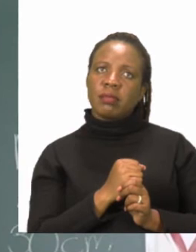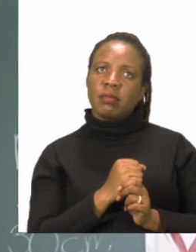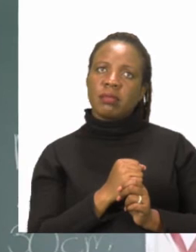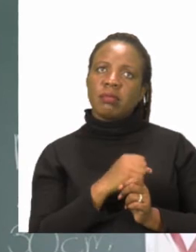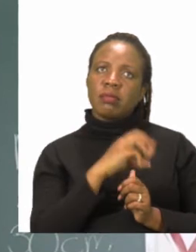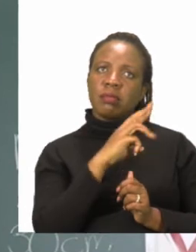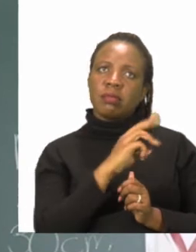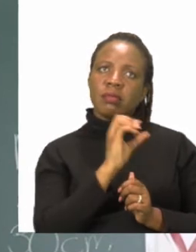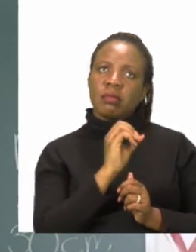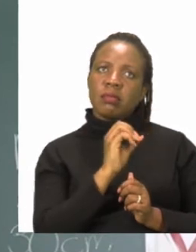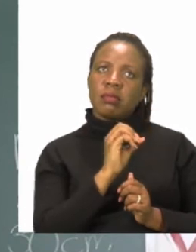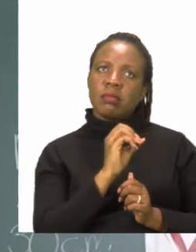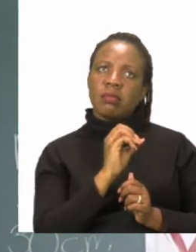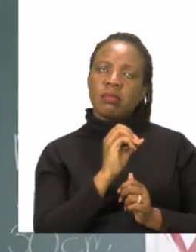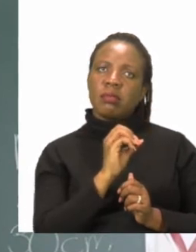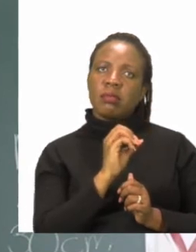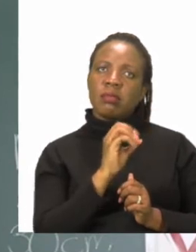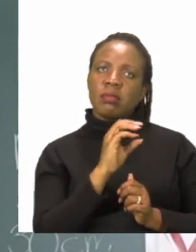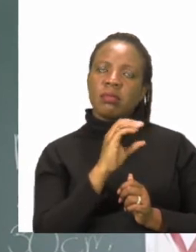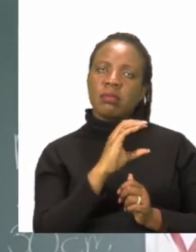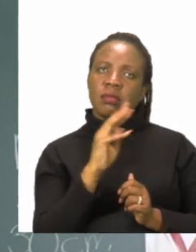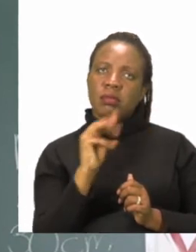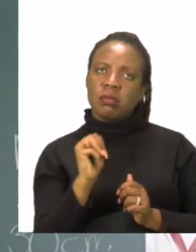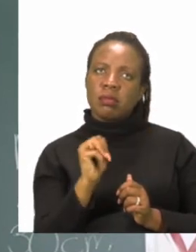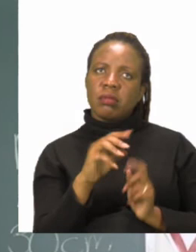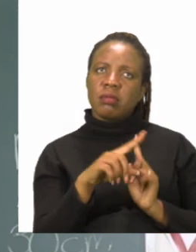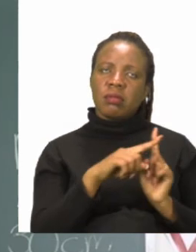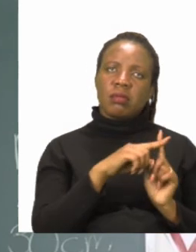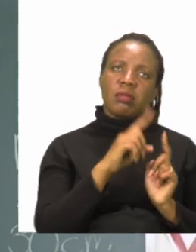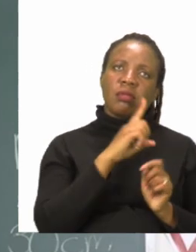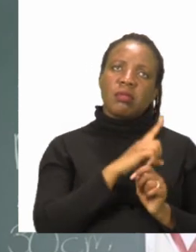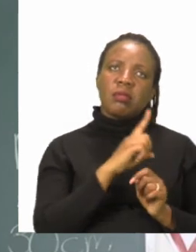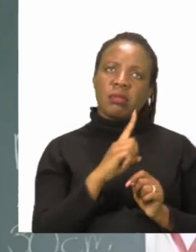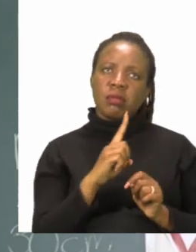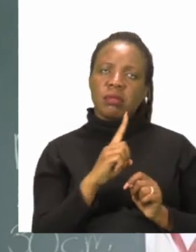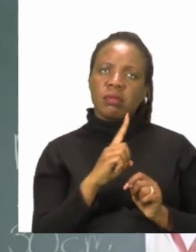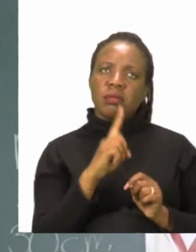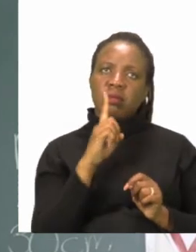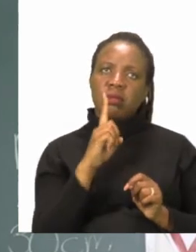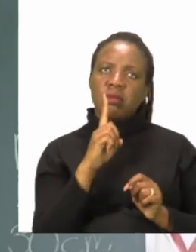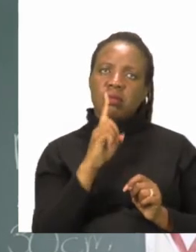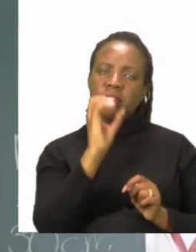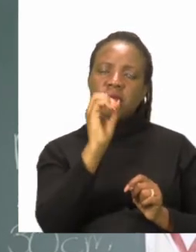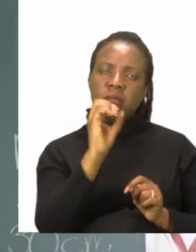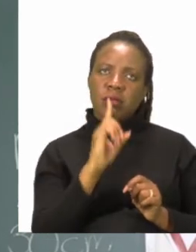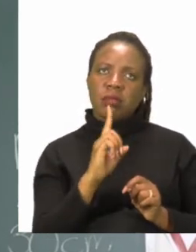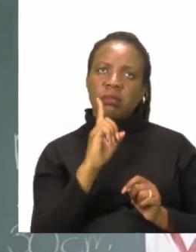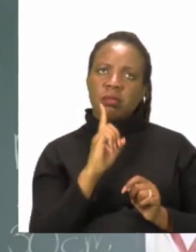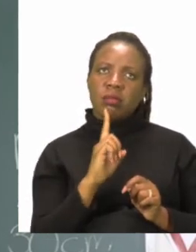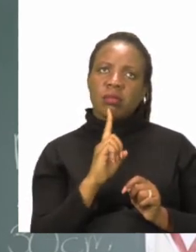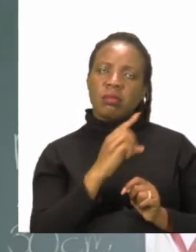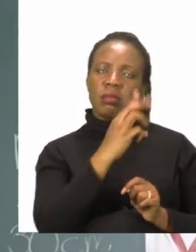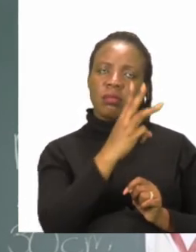centimeters, I can always write it down. 0 plus 1 is 1,